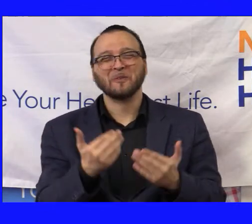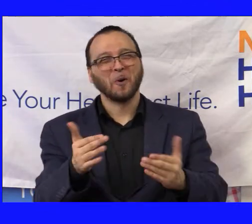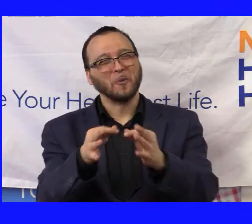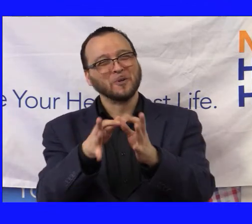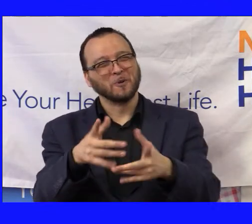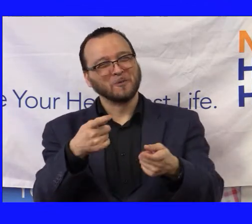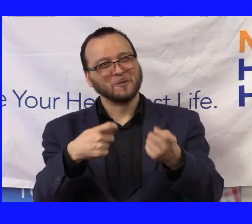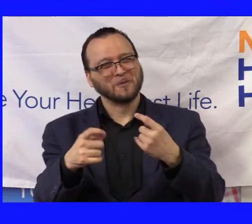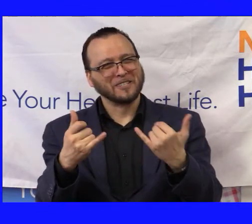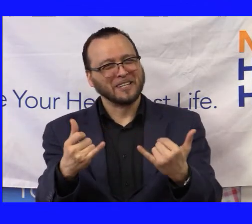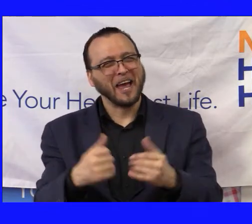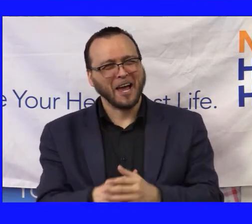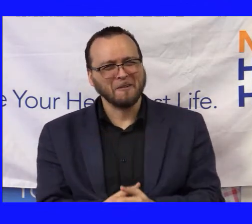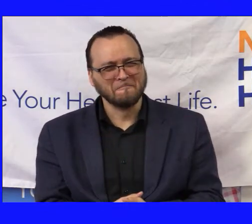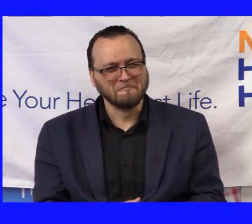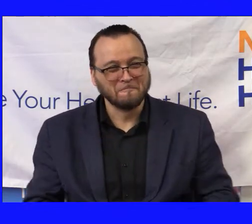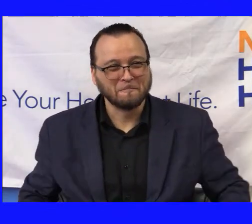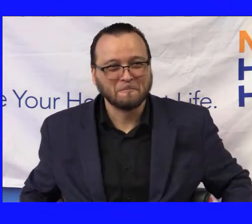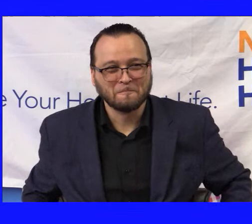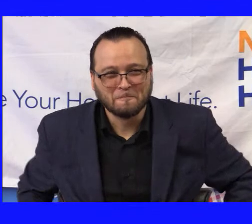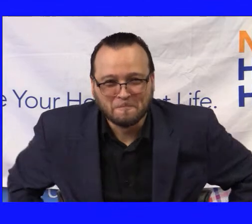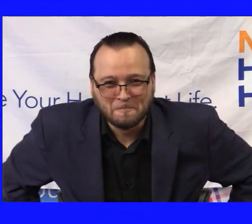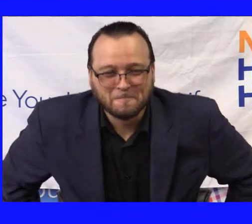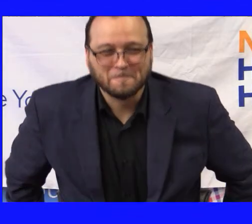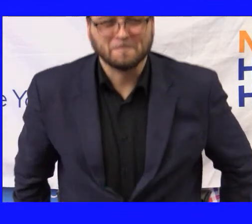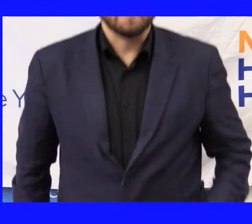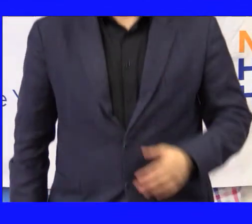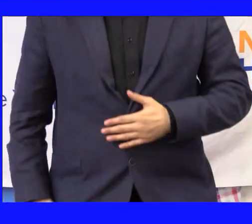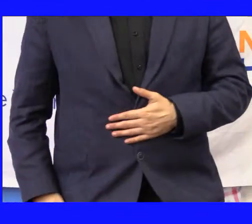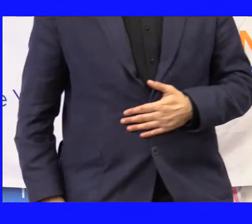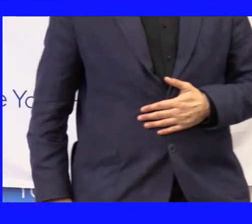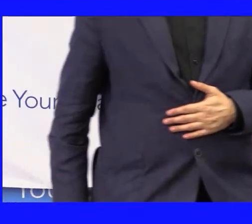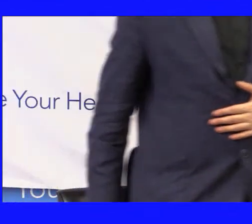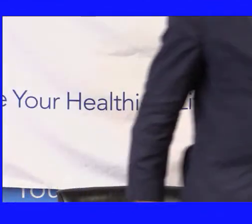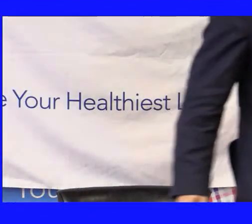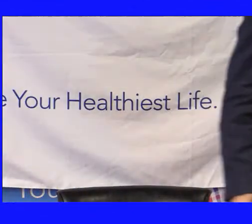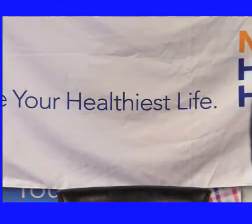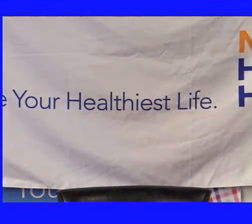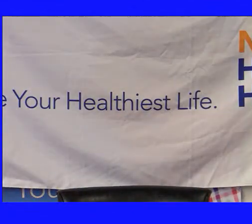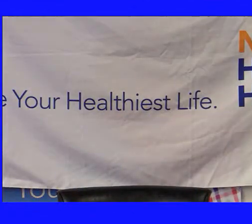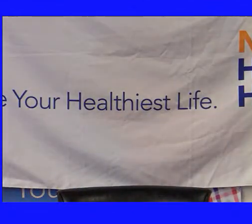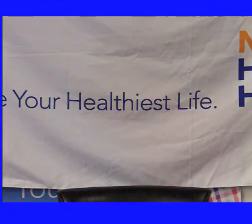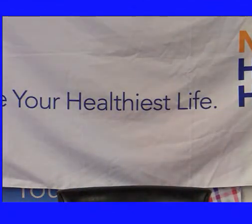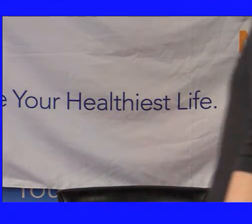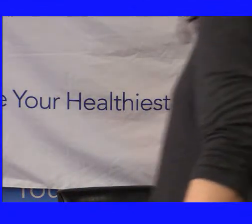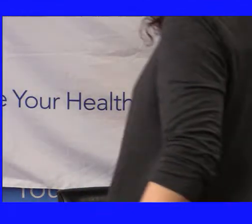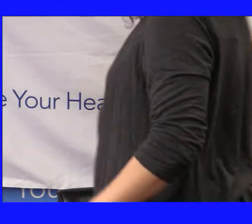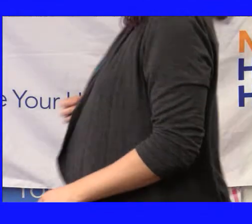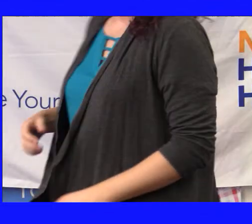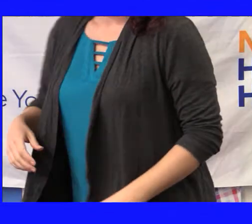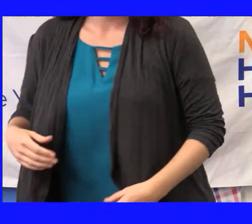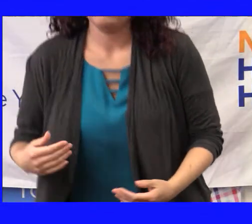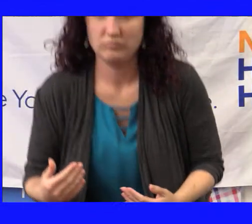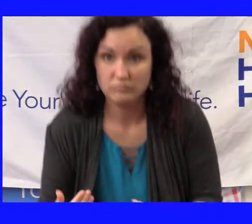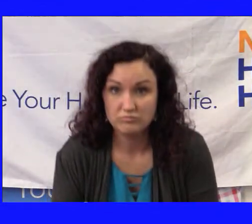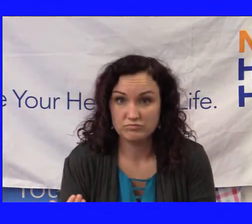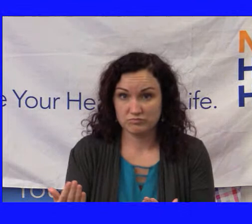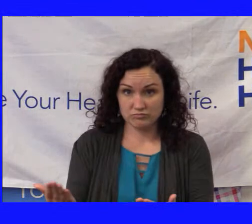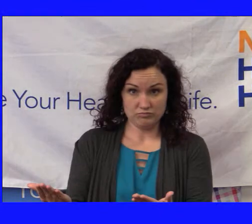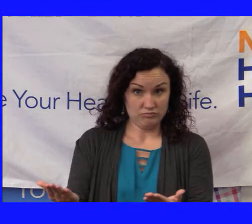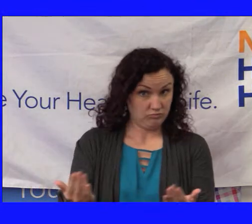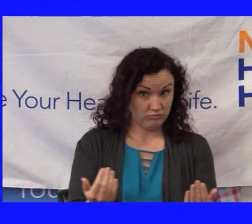Thank you, Deb. I don't know if there is any questions from the committee members.